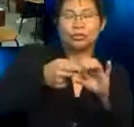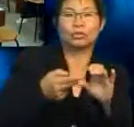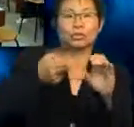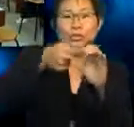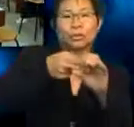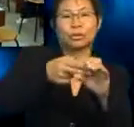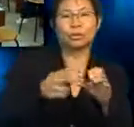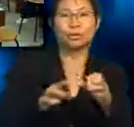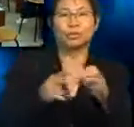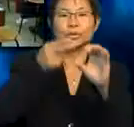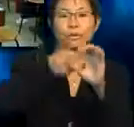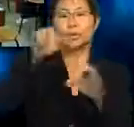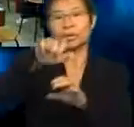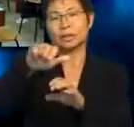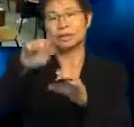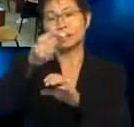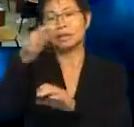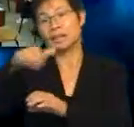Join the other groups. Aizat.